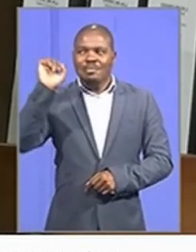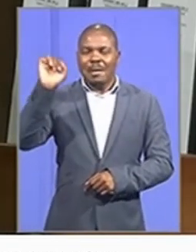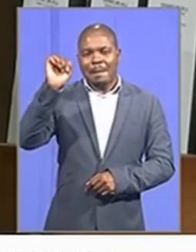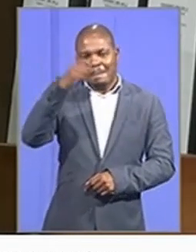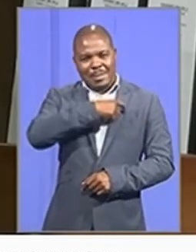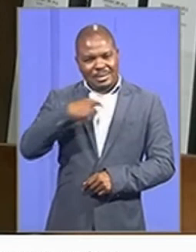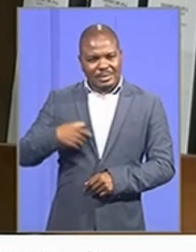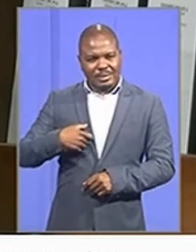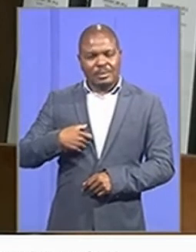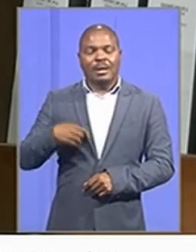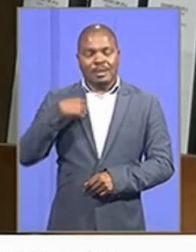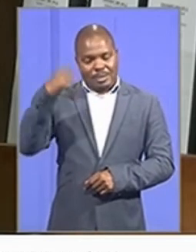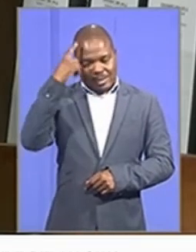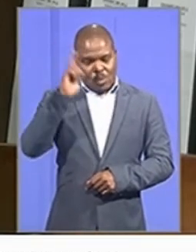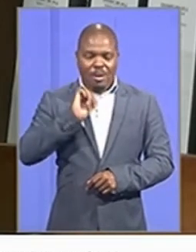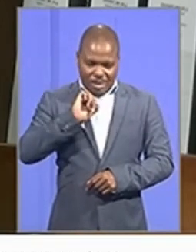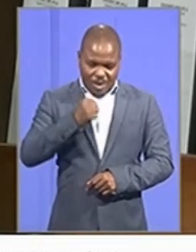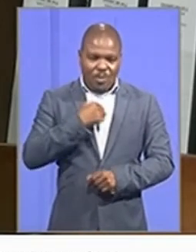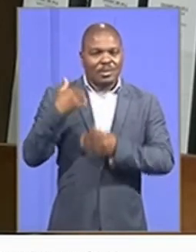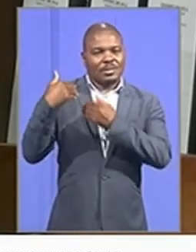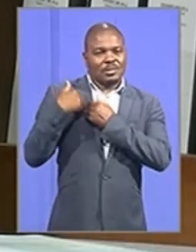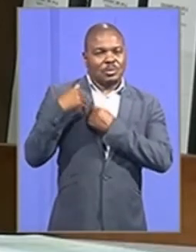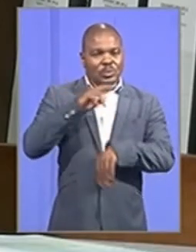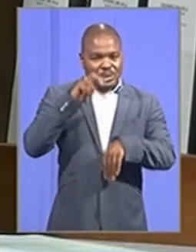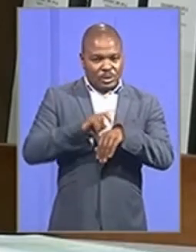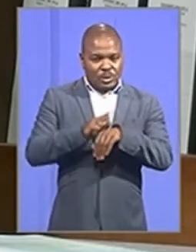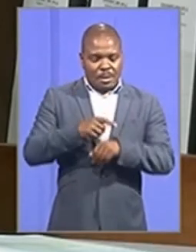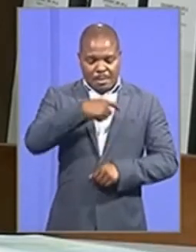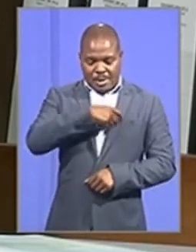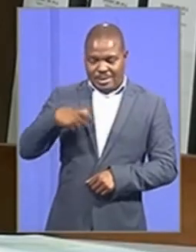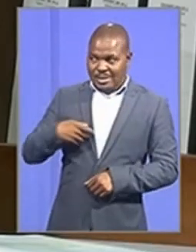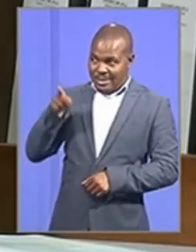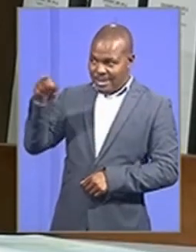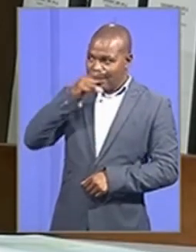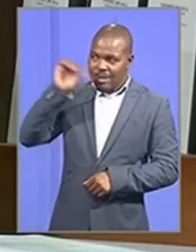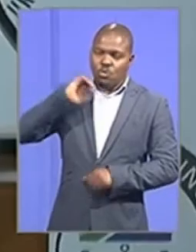it was our responsibility to protect the name of the president from